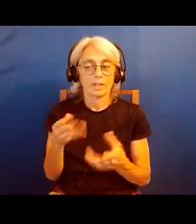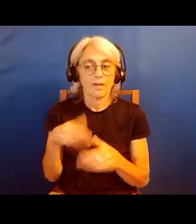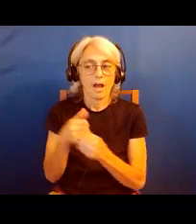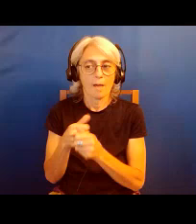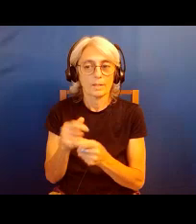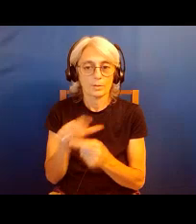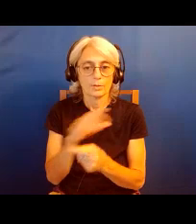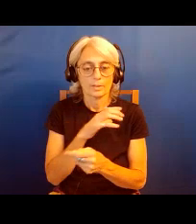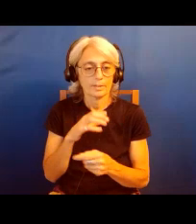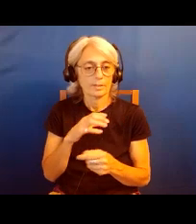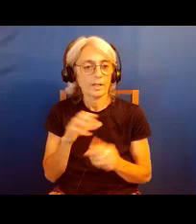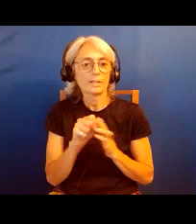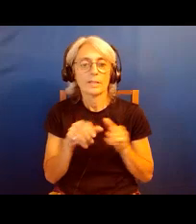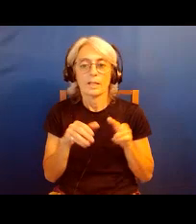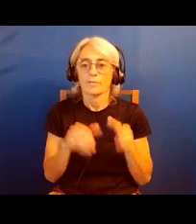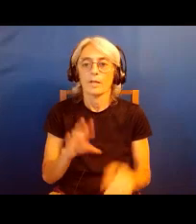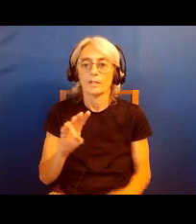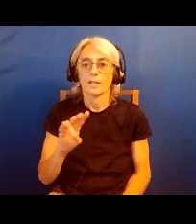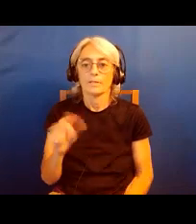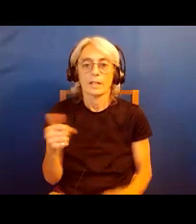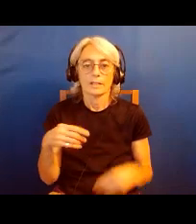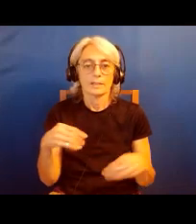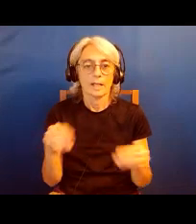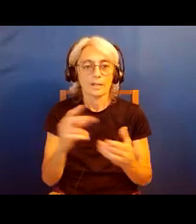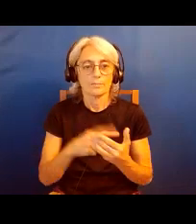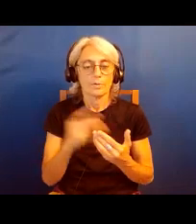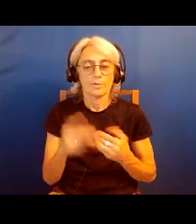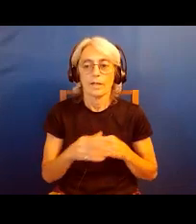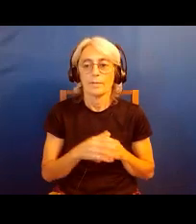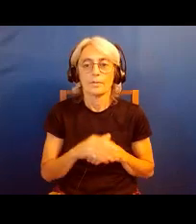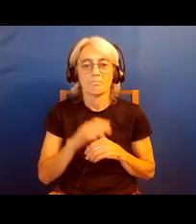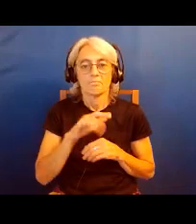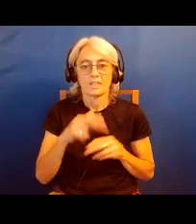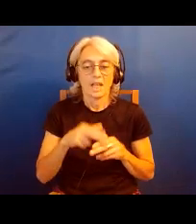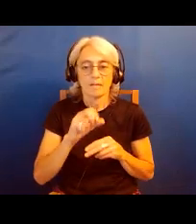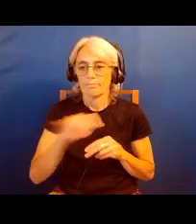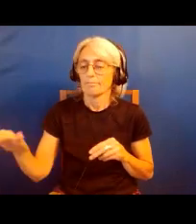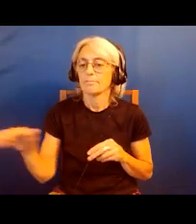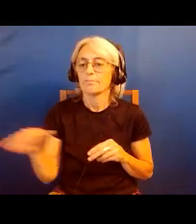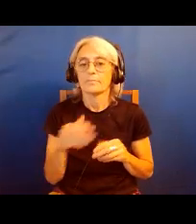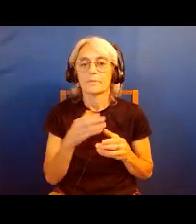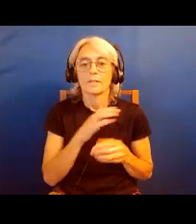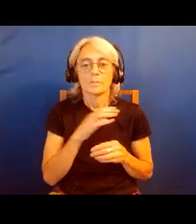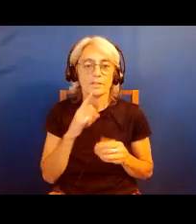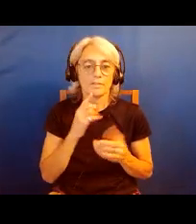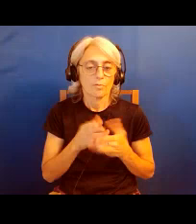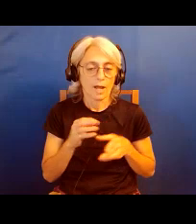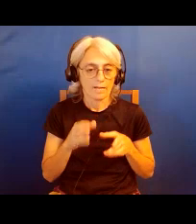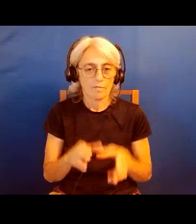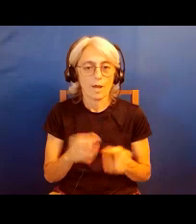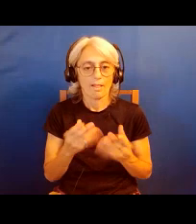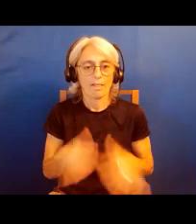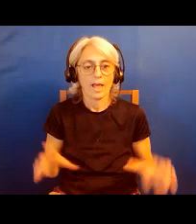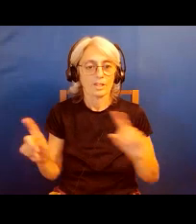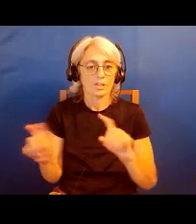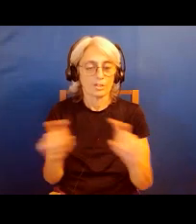Route 710 sales program. Carolyn Dabney from the Caltrans Division of Right-of-Way and Land Surveys is here to provide the